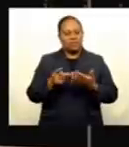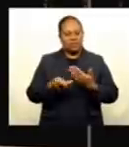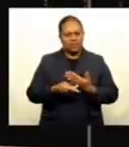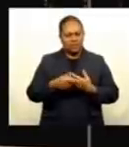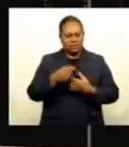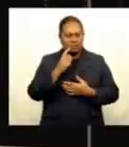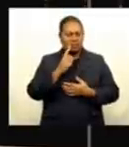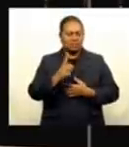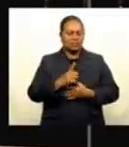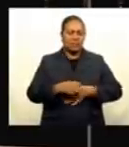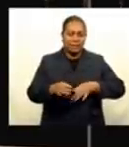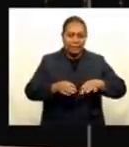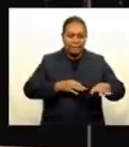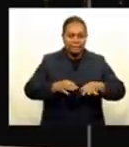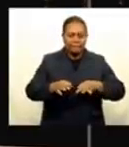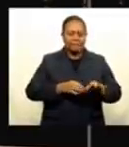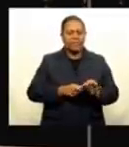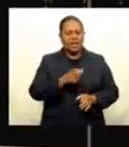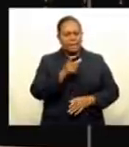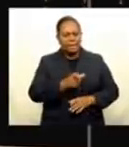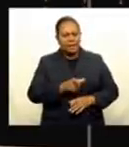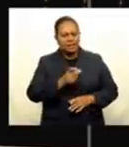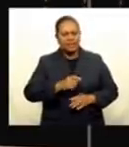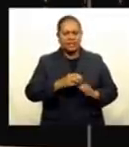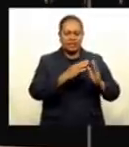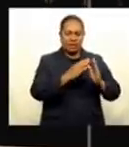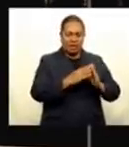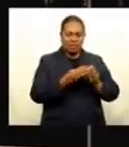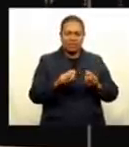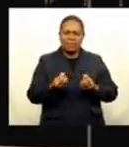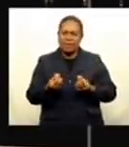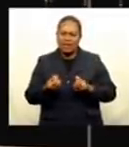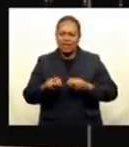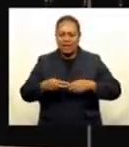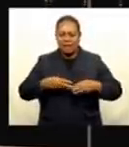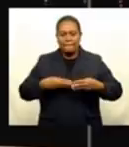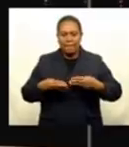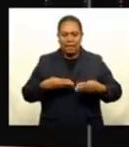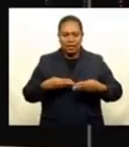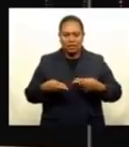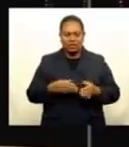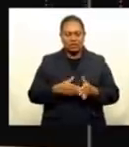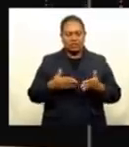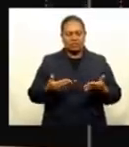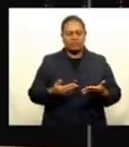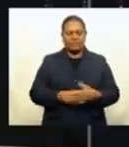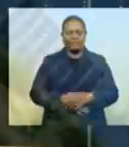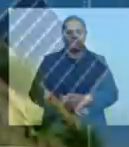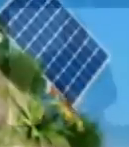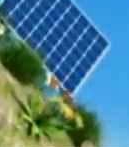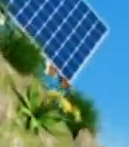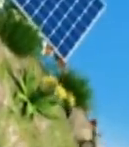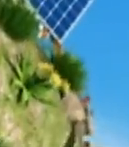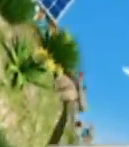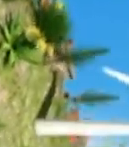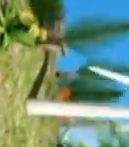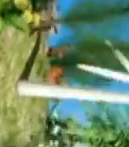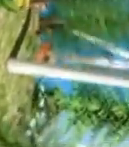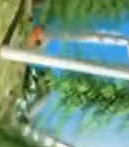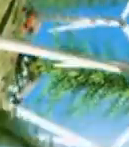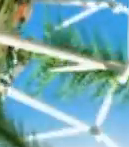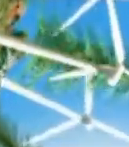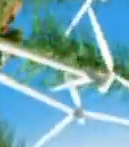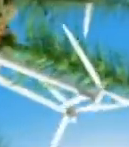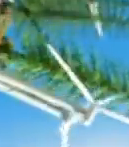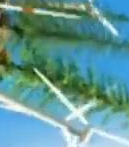on financial planning, personal and household money management, savings and insurance. Jeshulal reports.